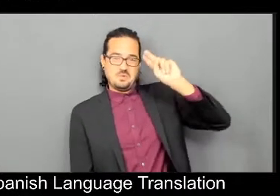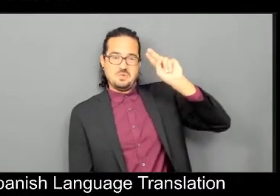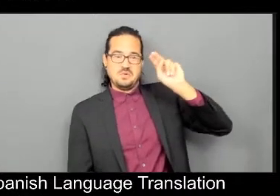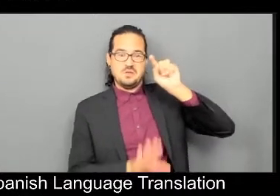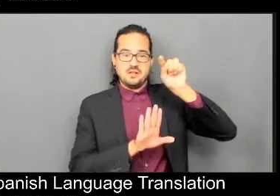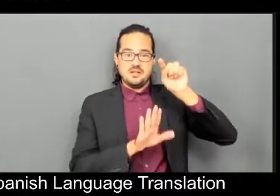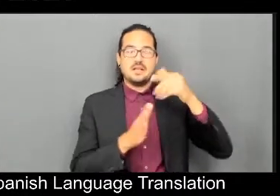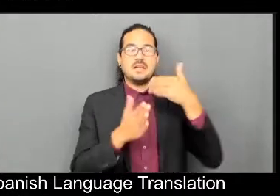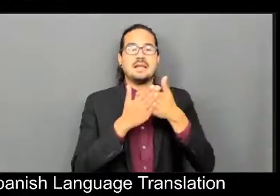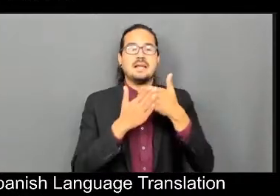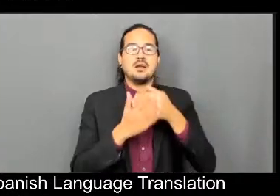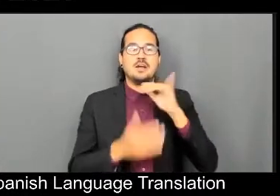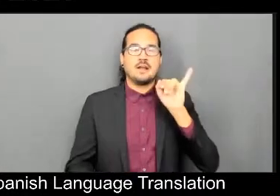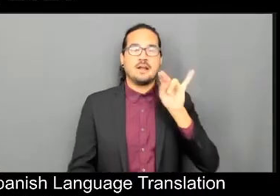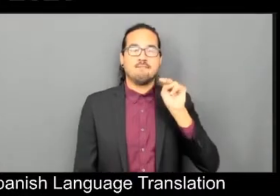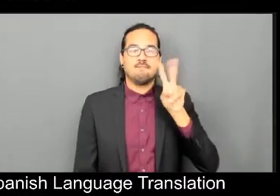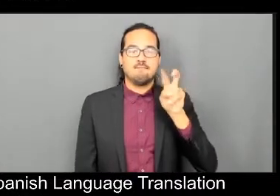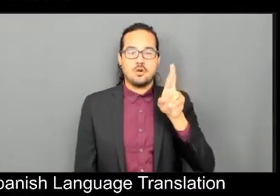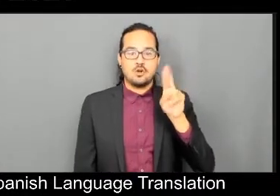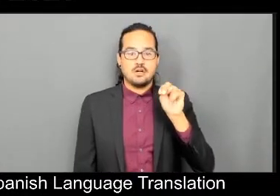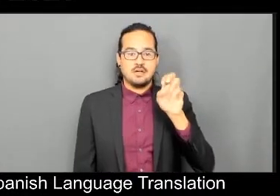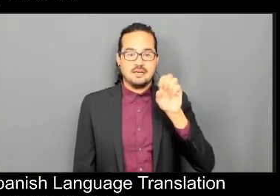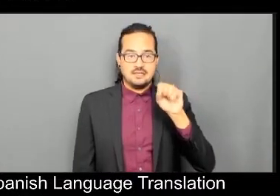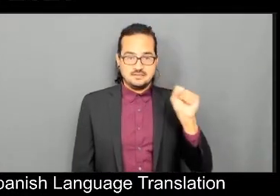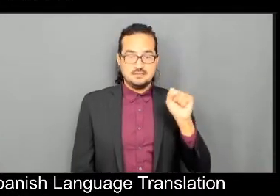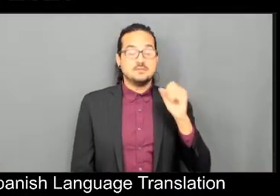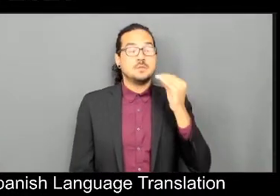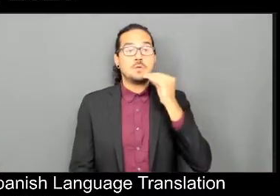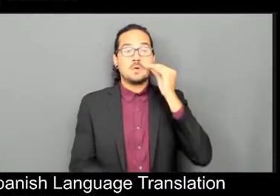direction. Point Reyes Station.